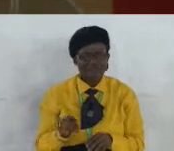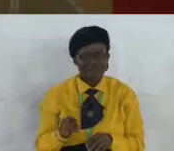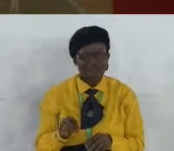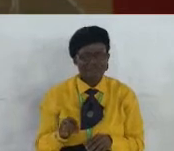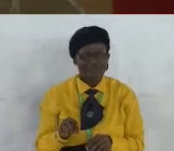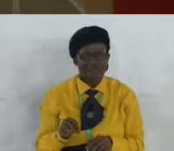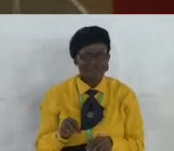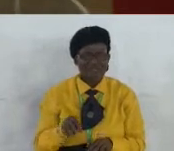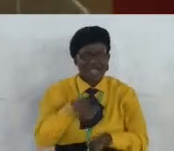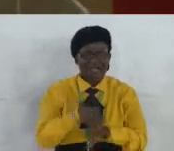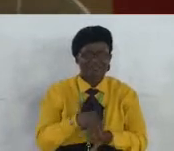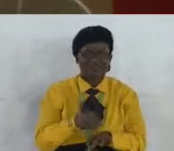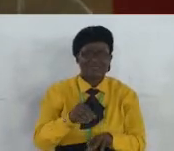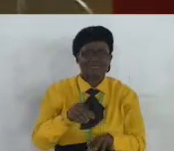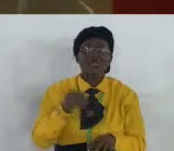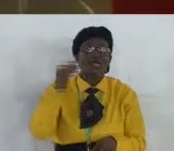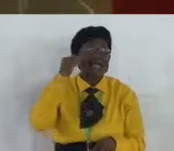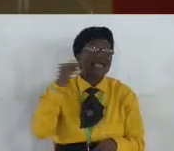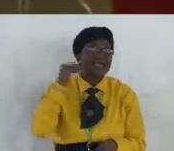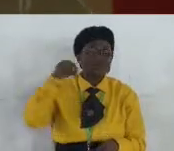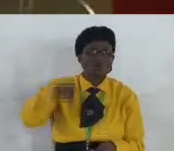at the headquarters.